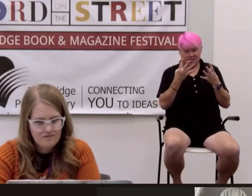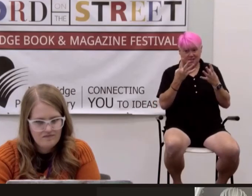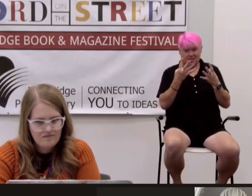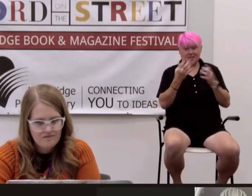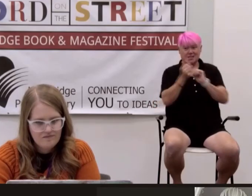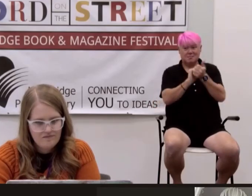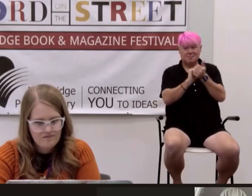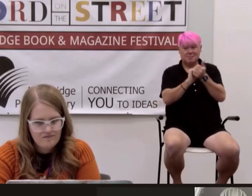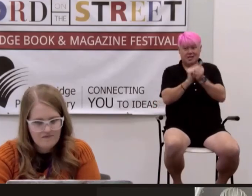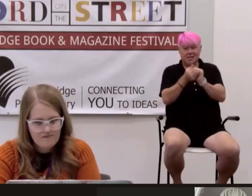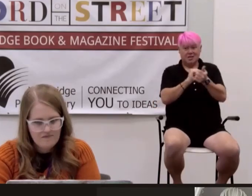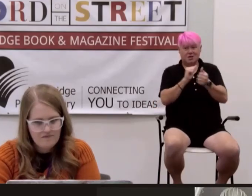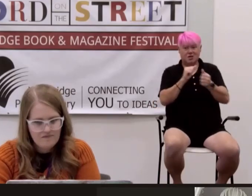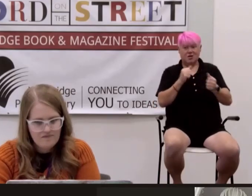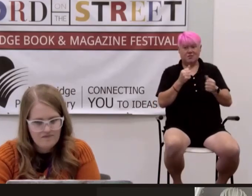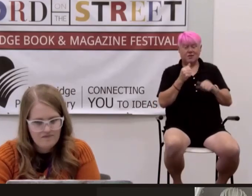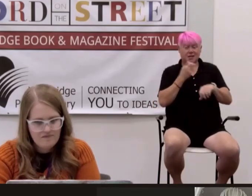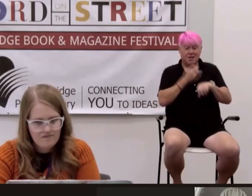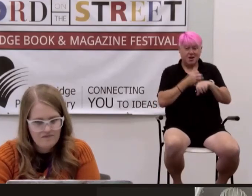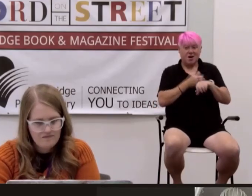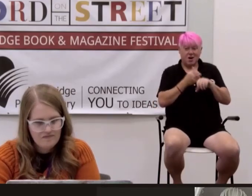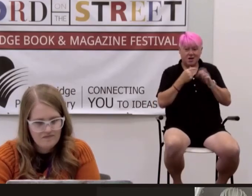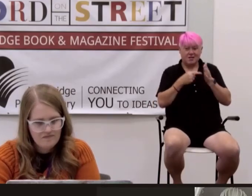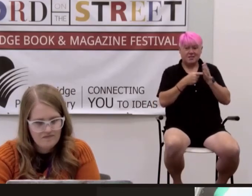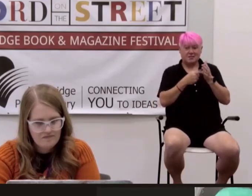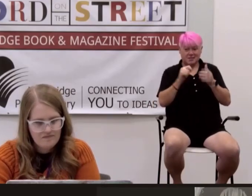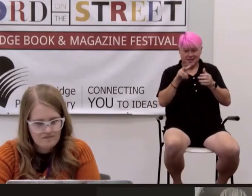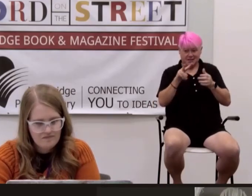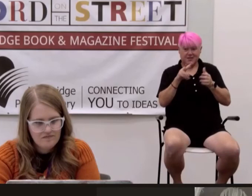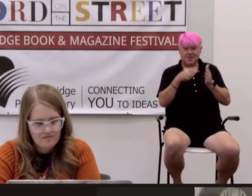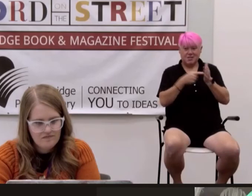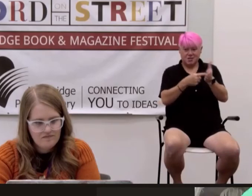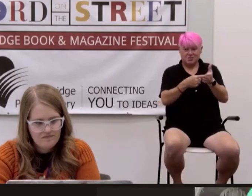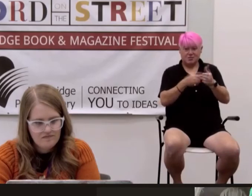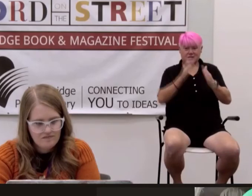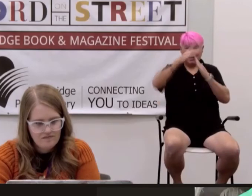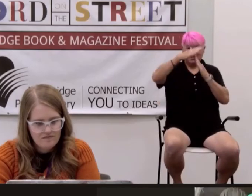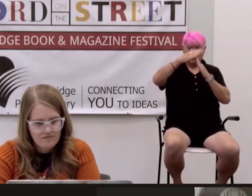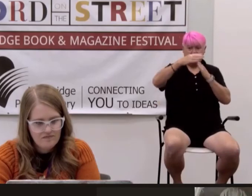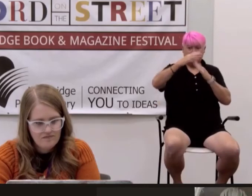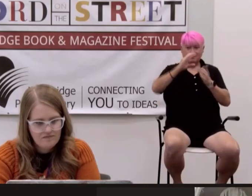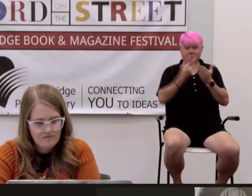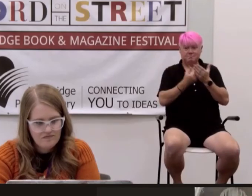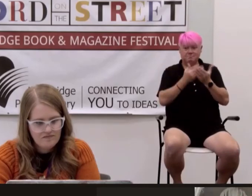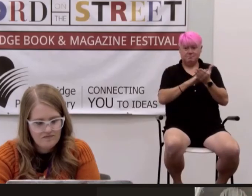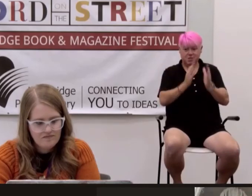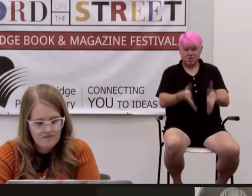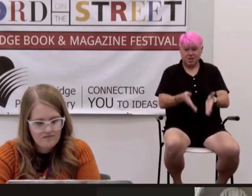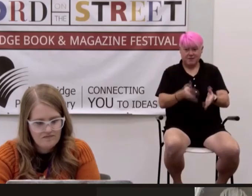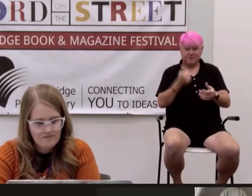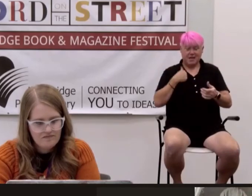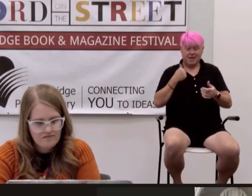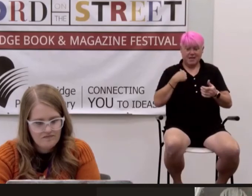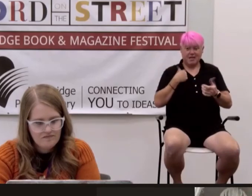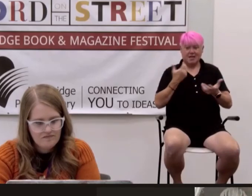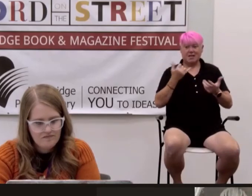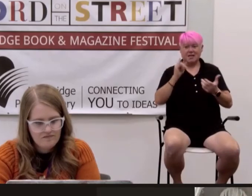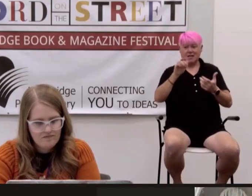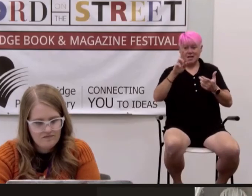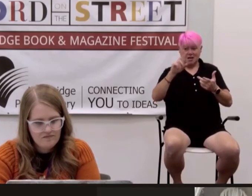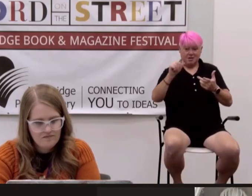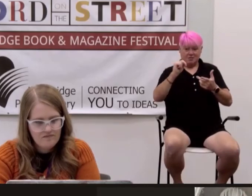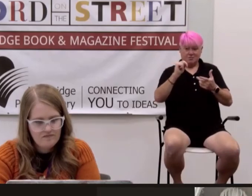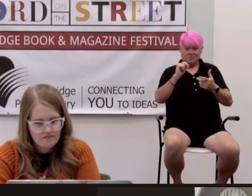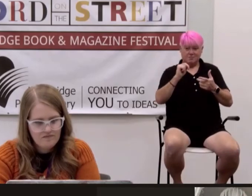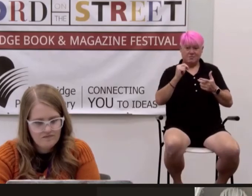on these really grueling shows like Top Chef Canada and or Iron Chef and